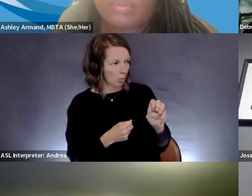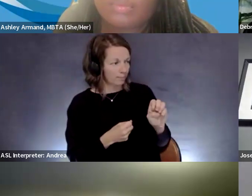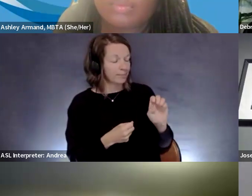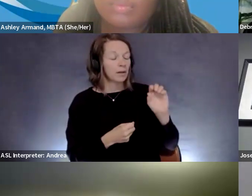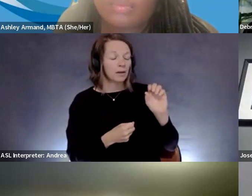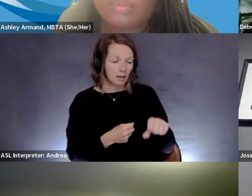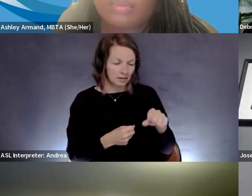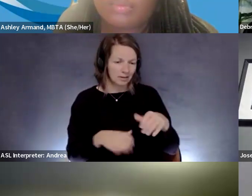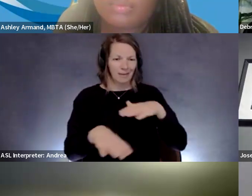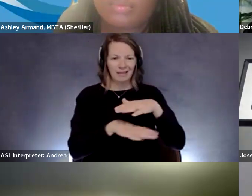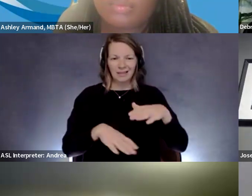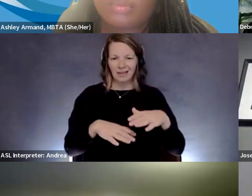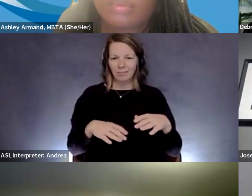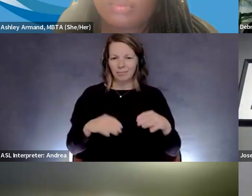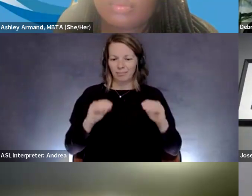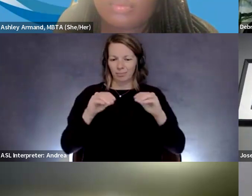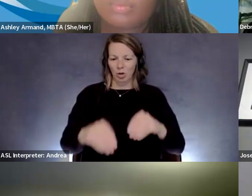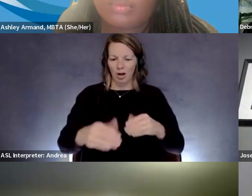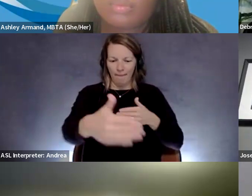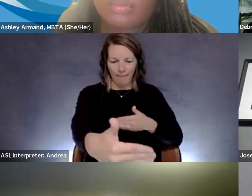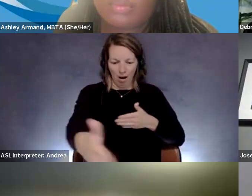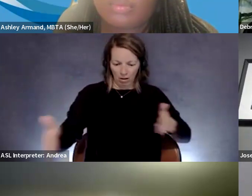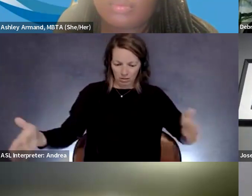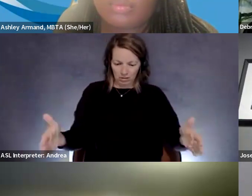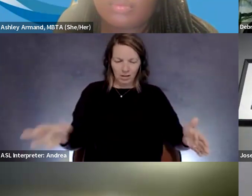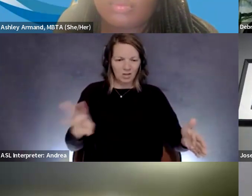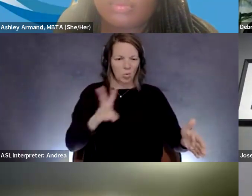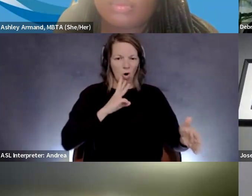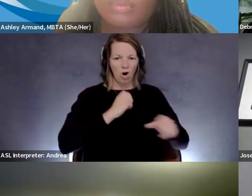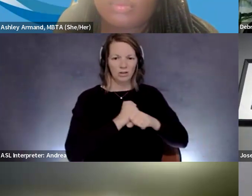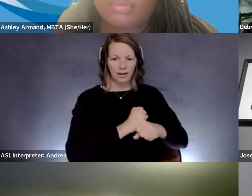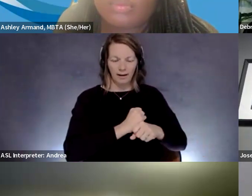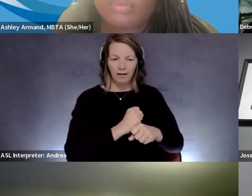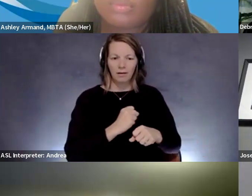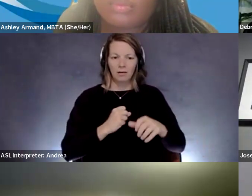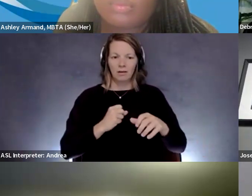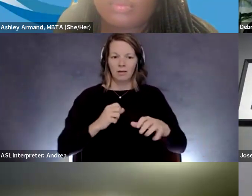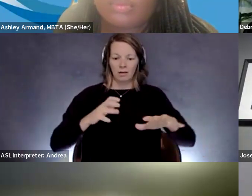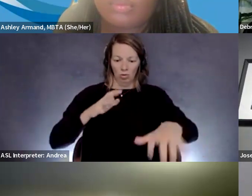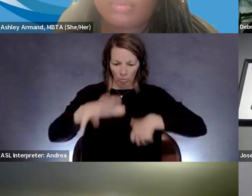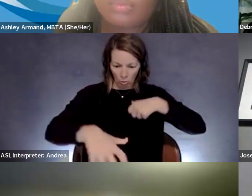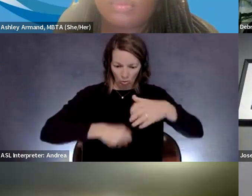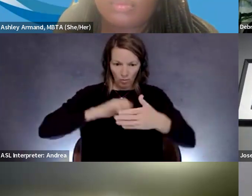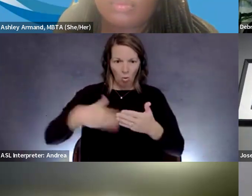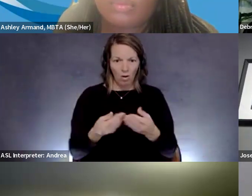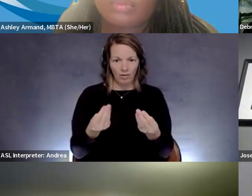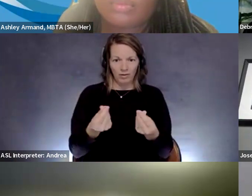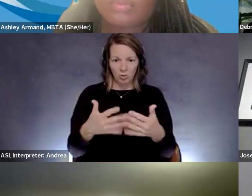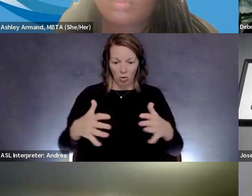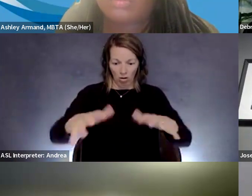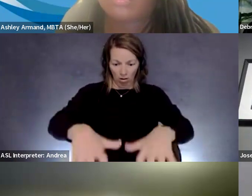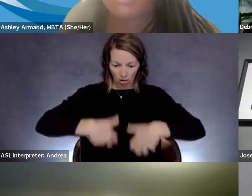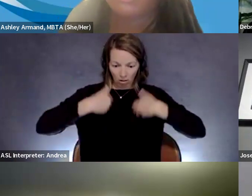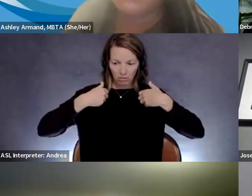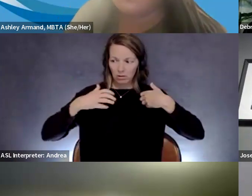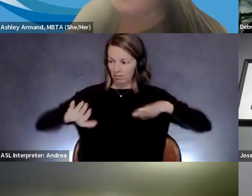we basically put a box in the ground that's watertight. You know, we remove the soil in that box, and really